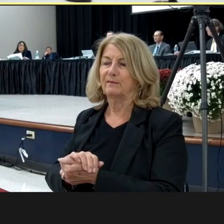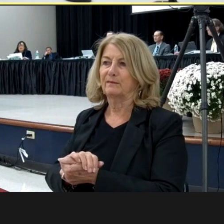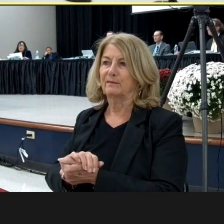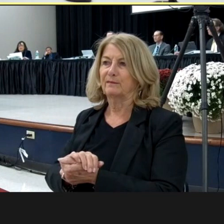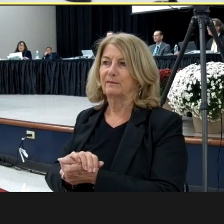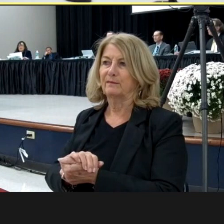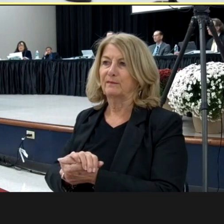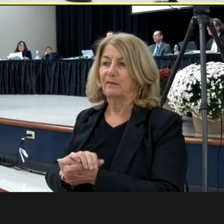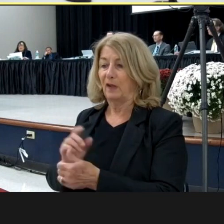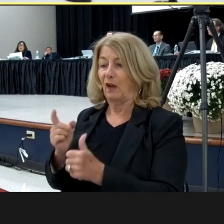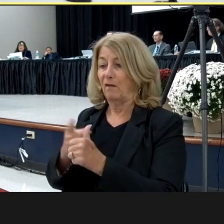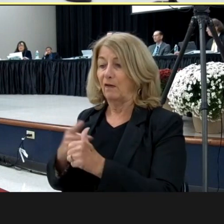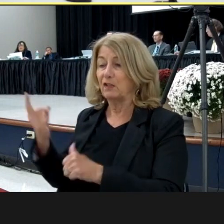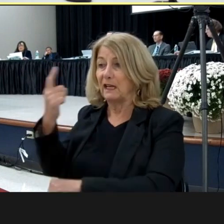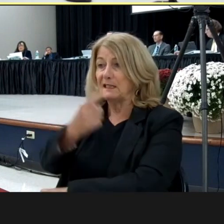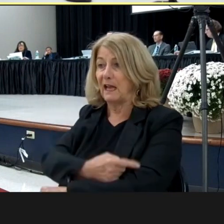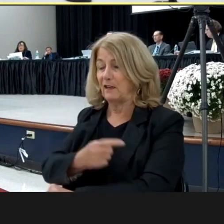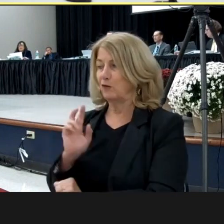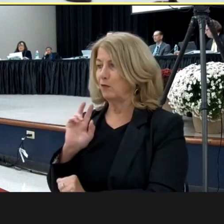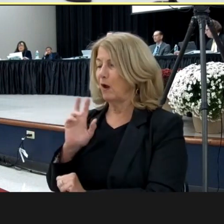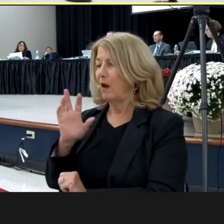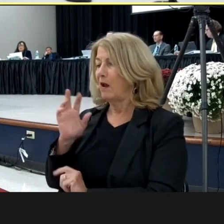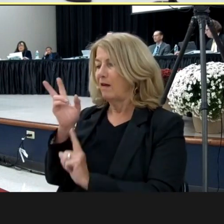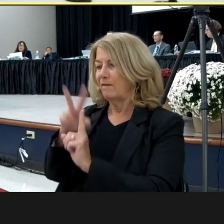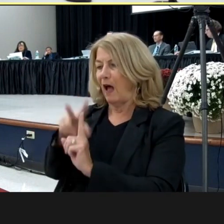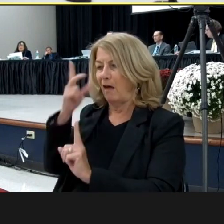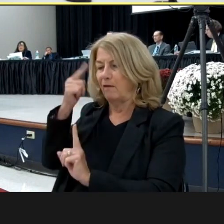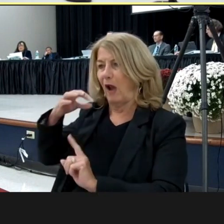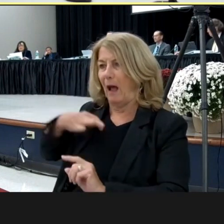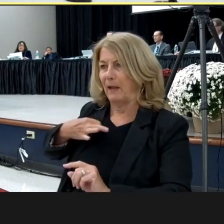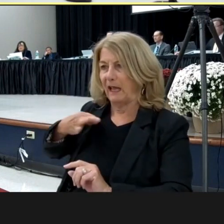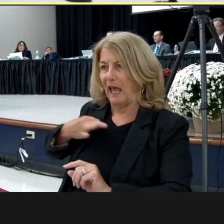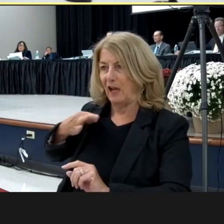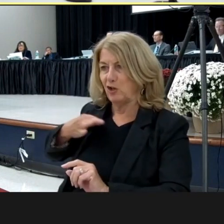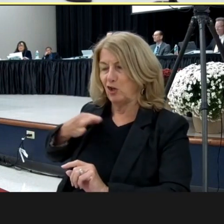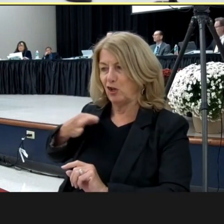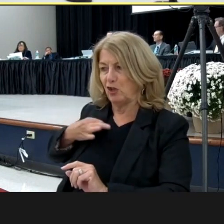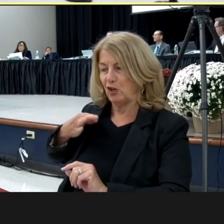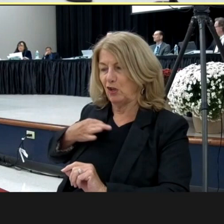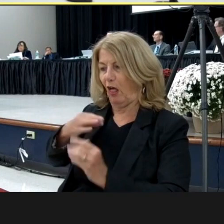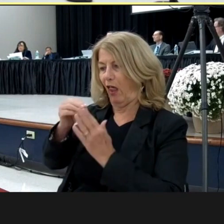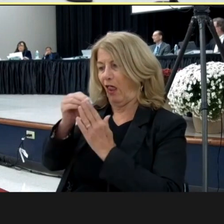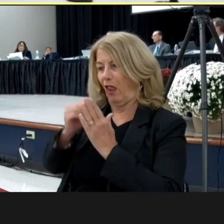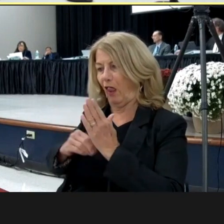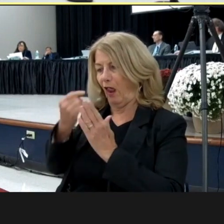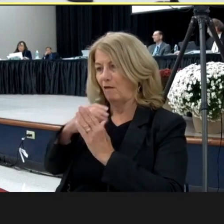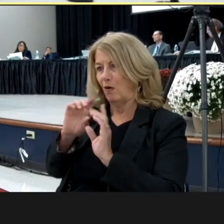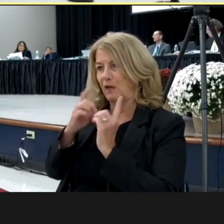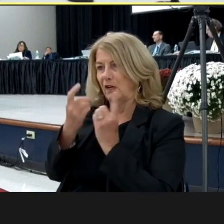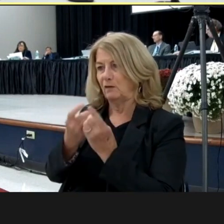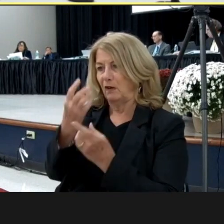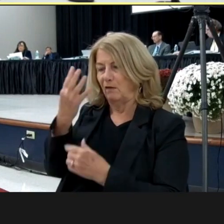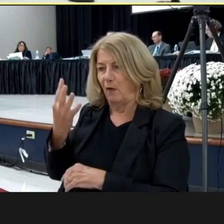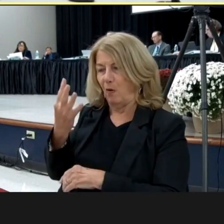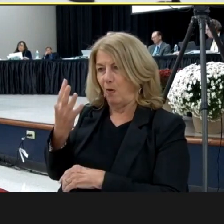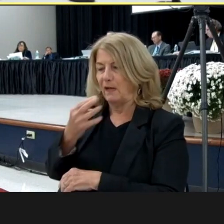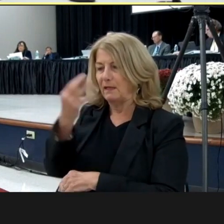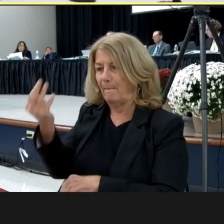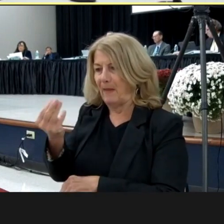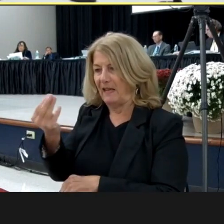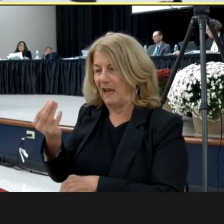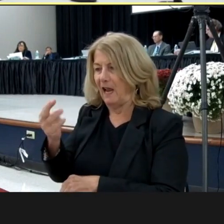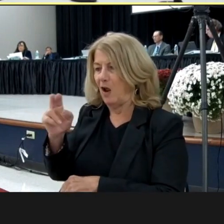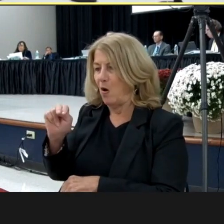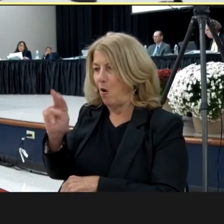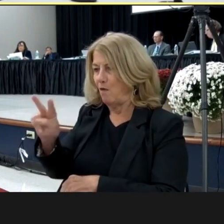So the first day to file for an application for the District 4 vacancy will be Monday, November 21st.